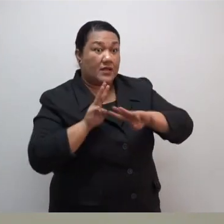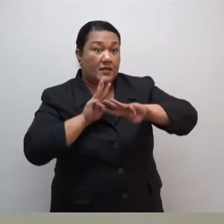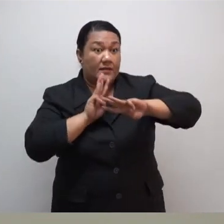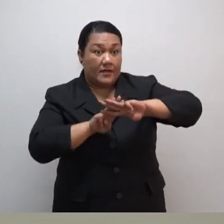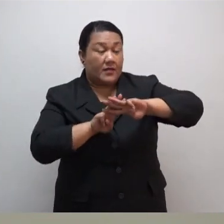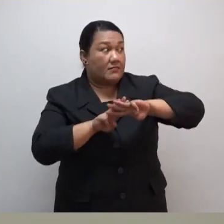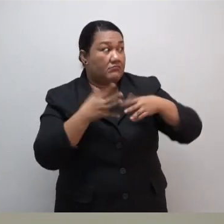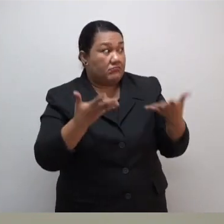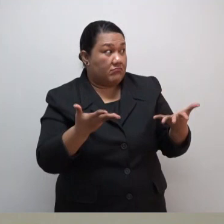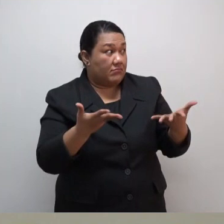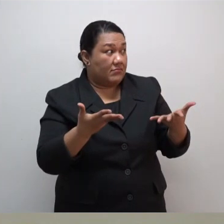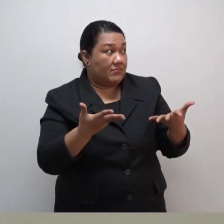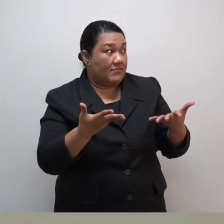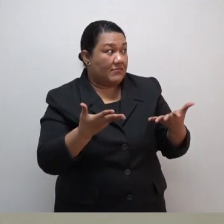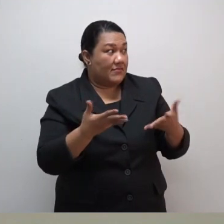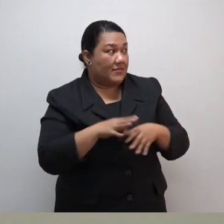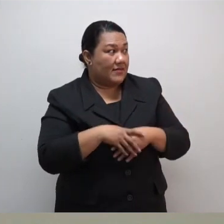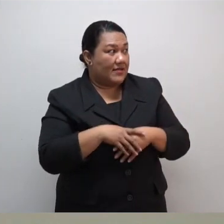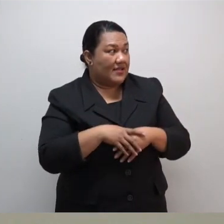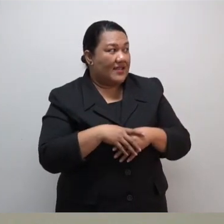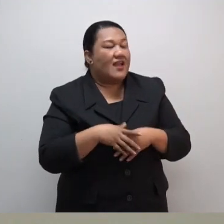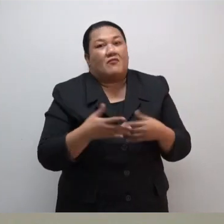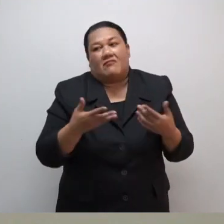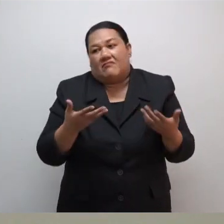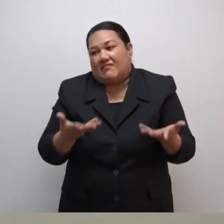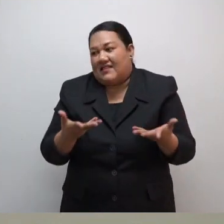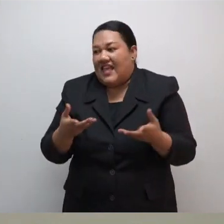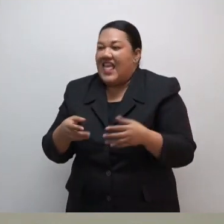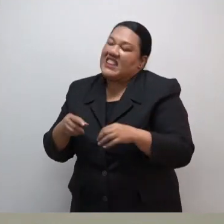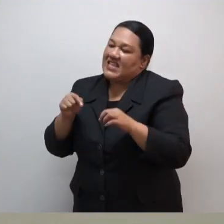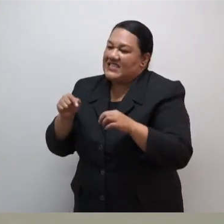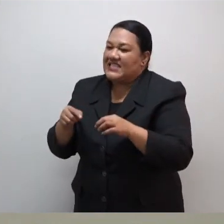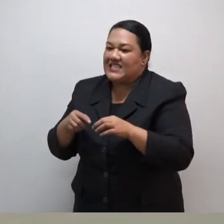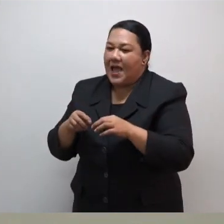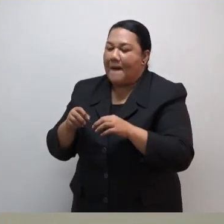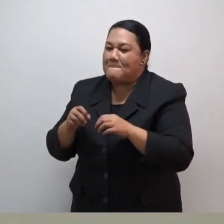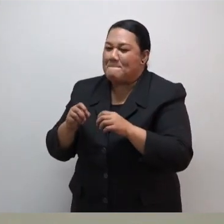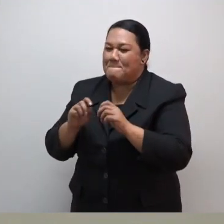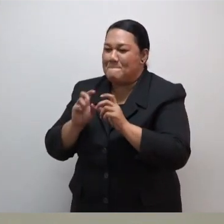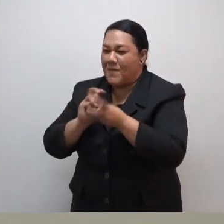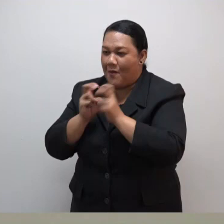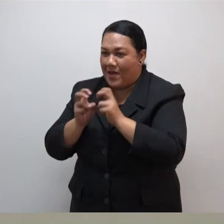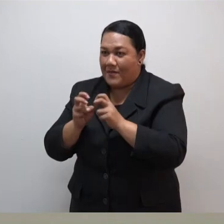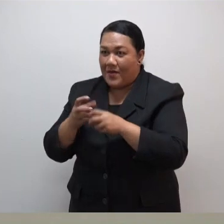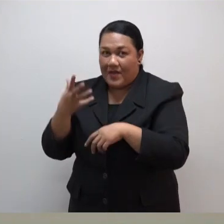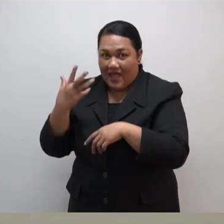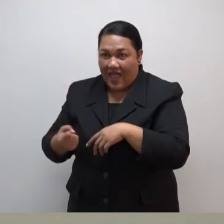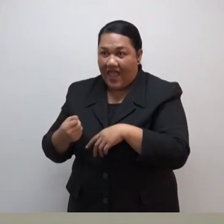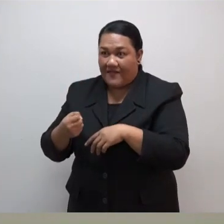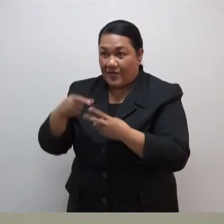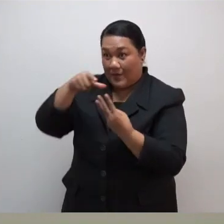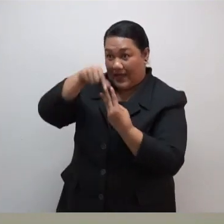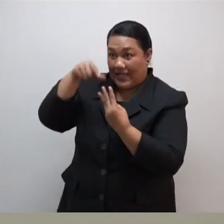First? No, it's not. I mean, you see, this is the problem, unfortunately, by most political parties. When you have somebody who's made a choice